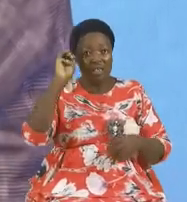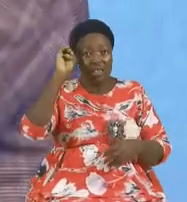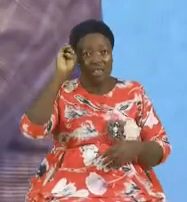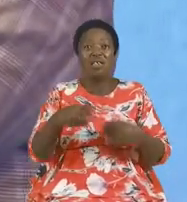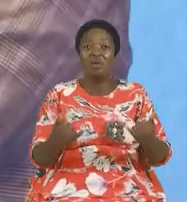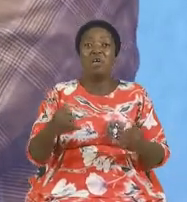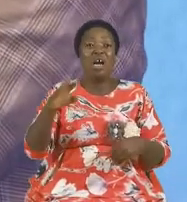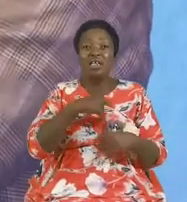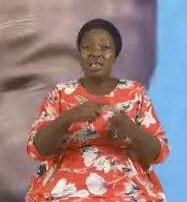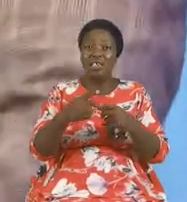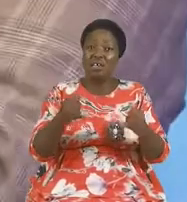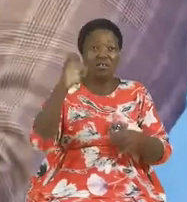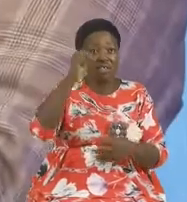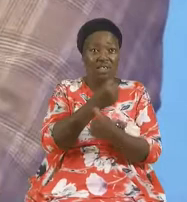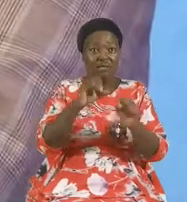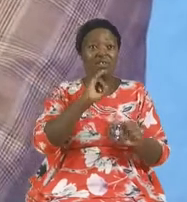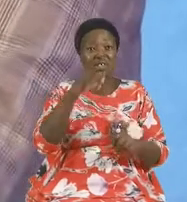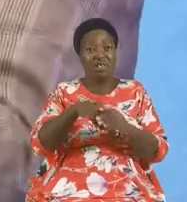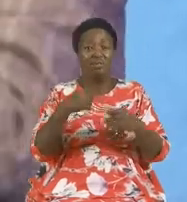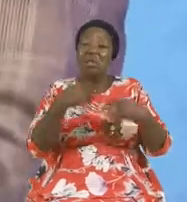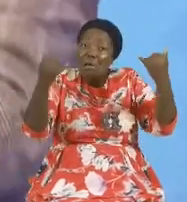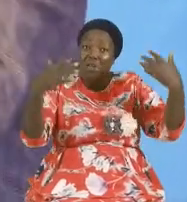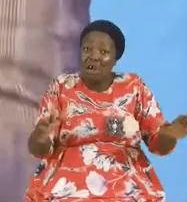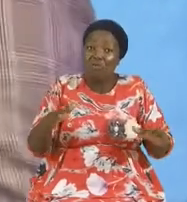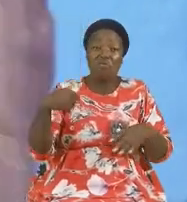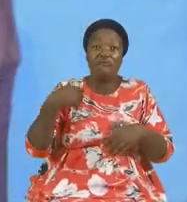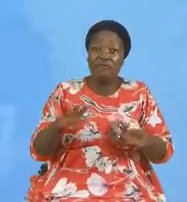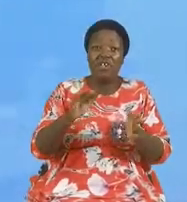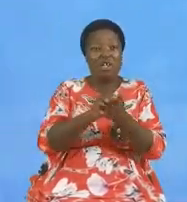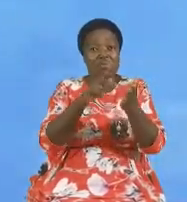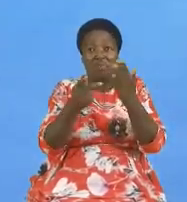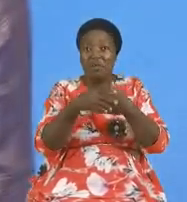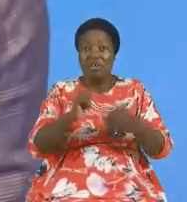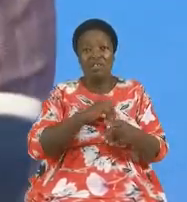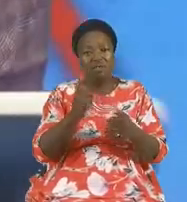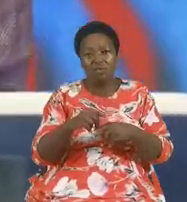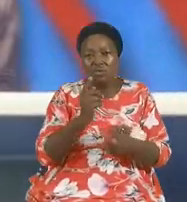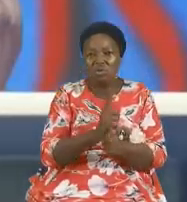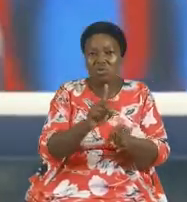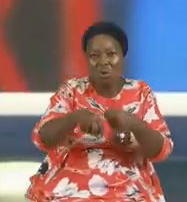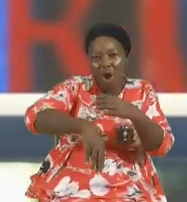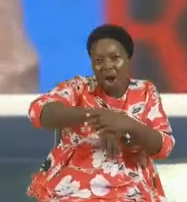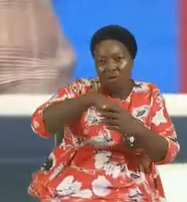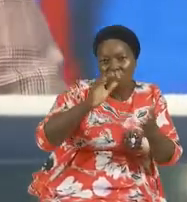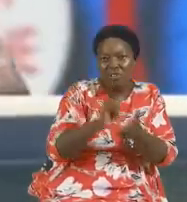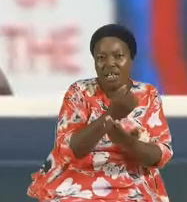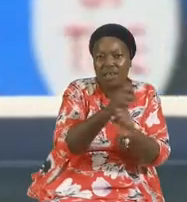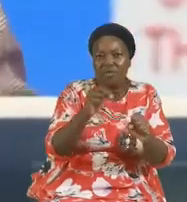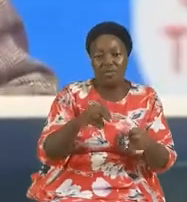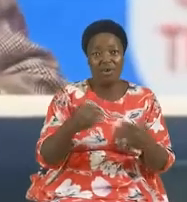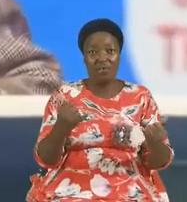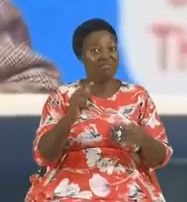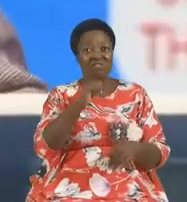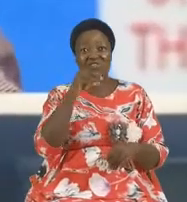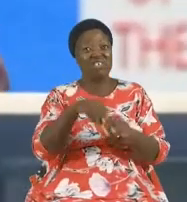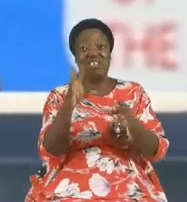came into me, and his salvation now is in me. And then you say, crusade is over, and then you